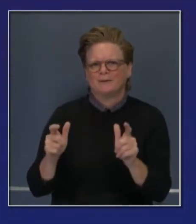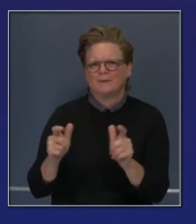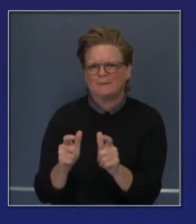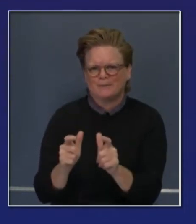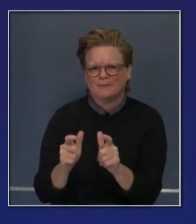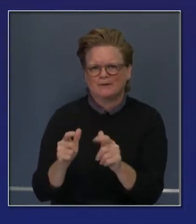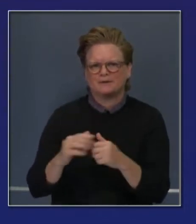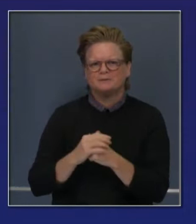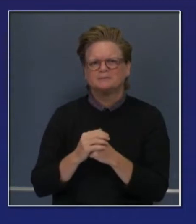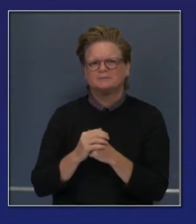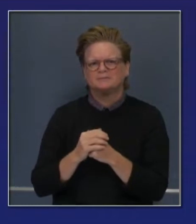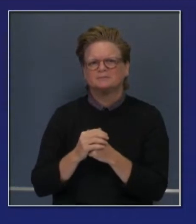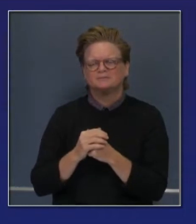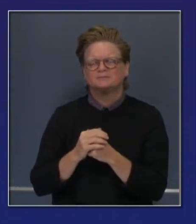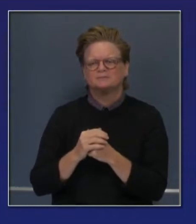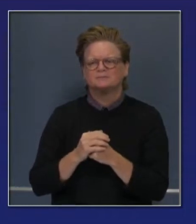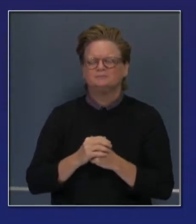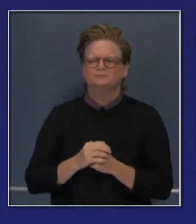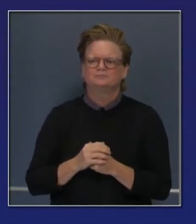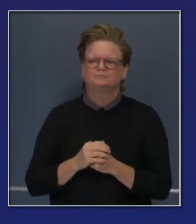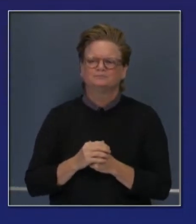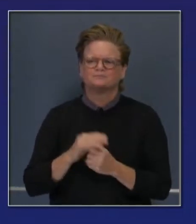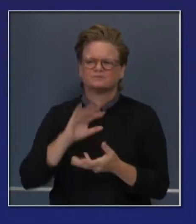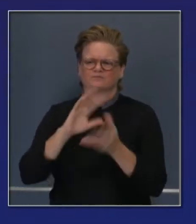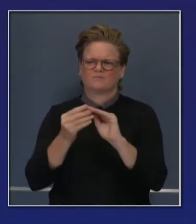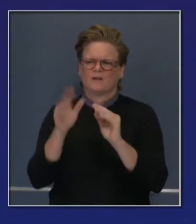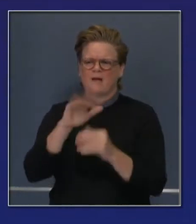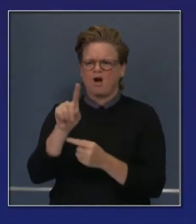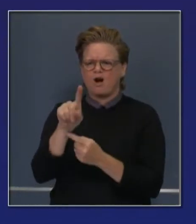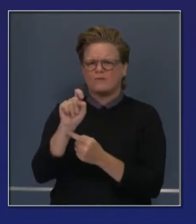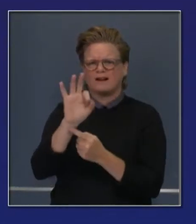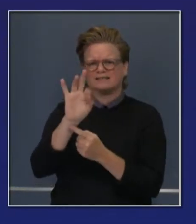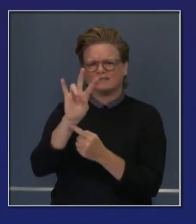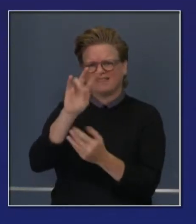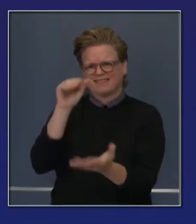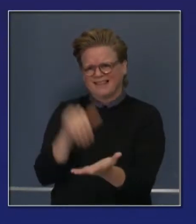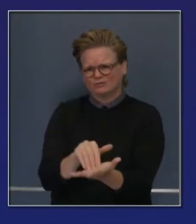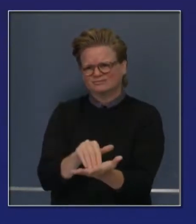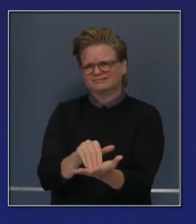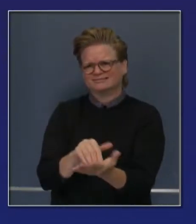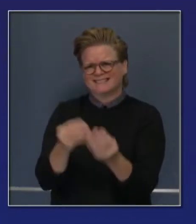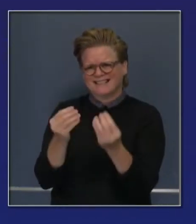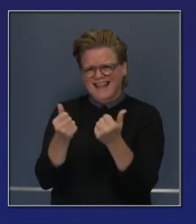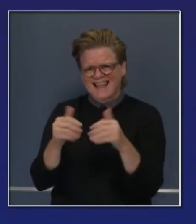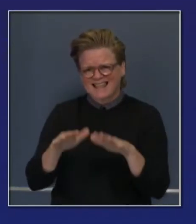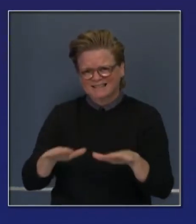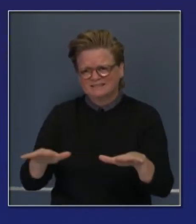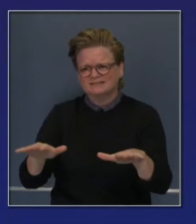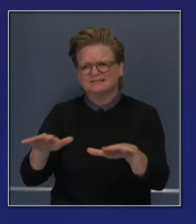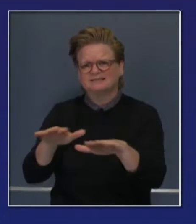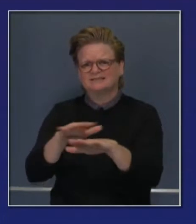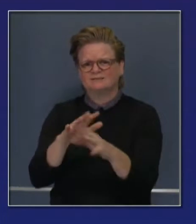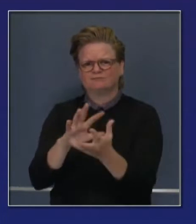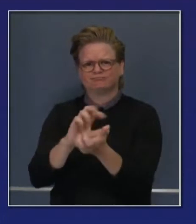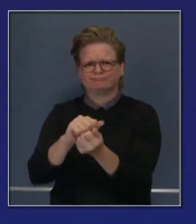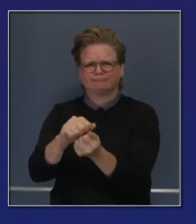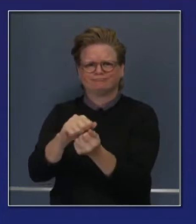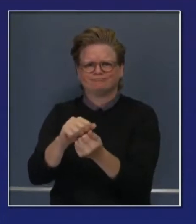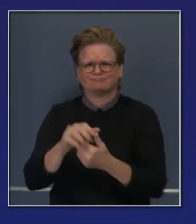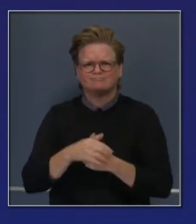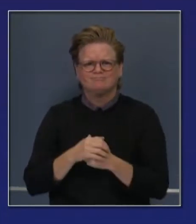morning, roughly 197,000 acres impacted, up modestly, as you can see